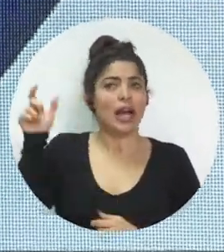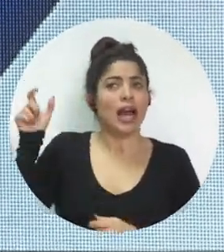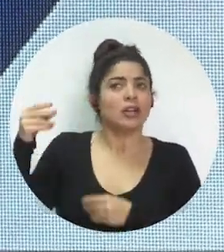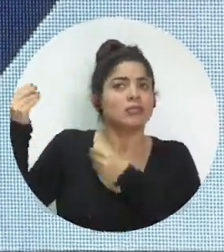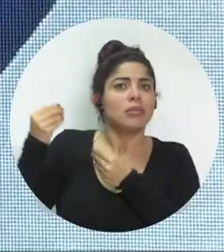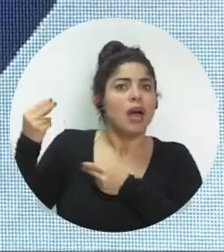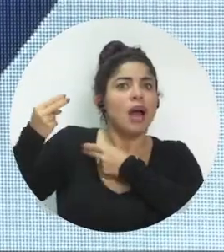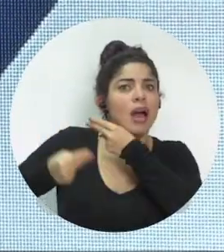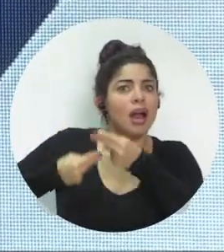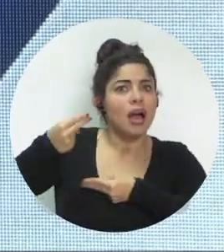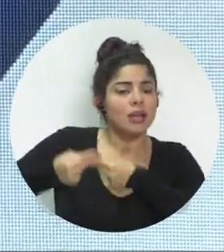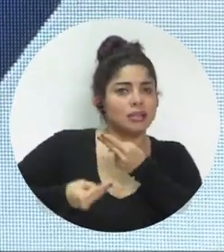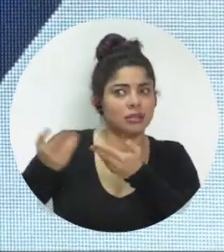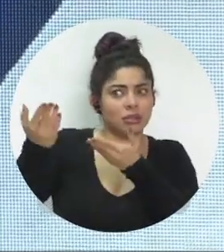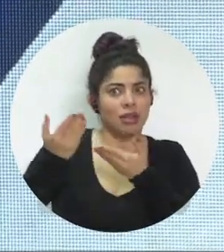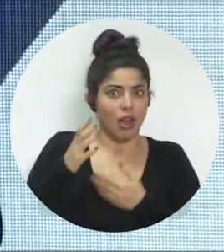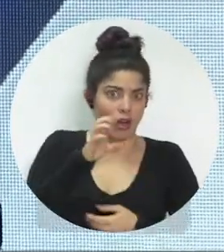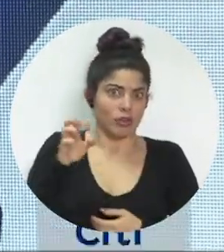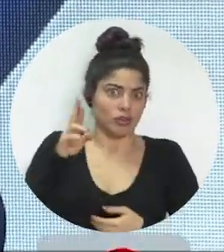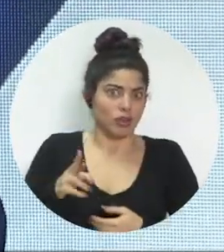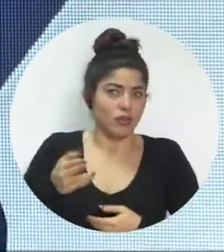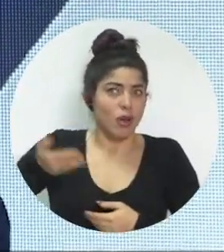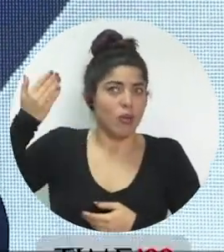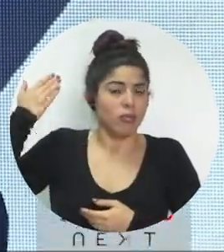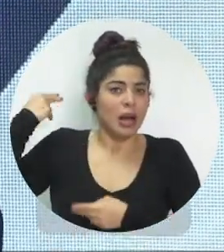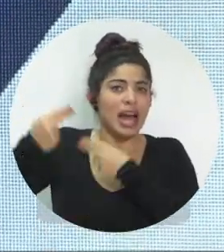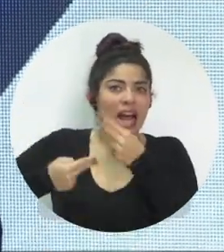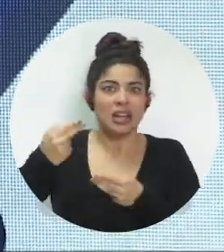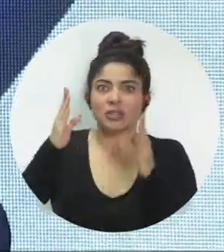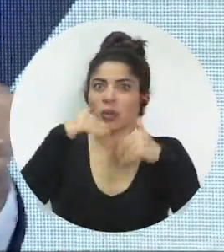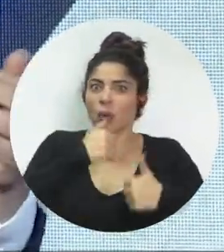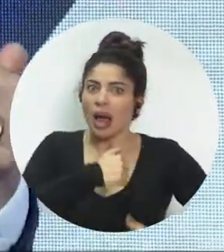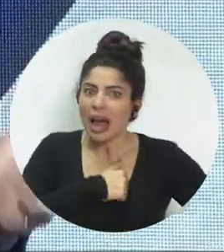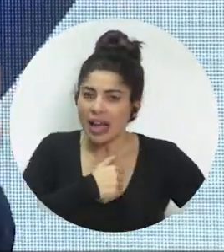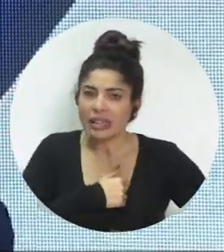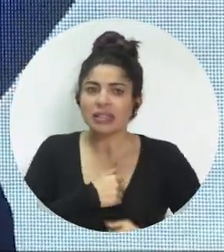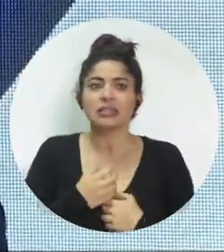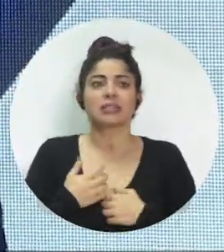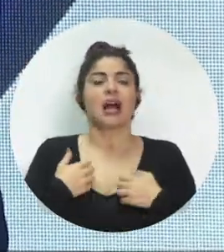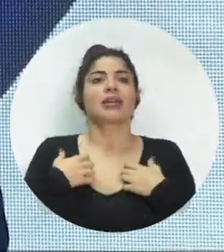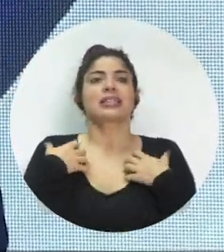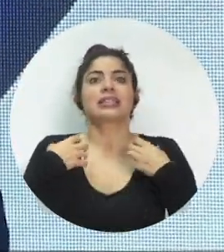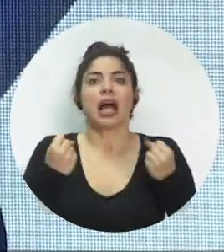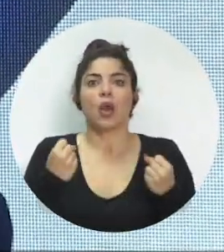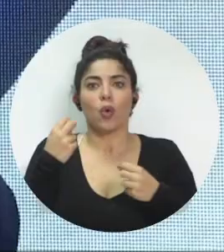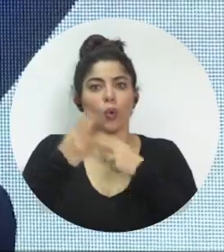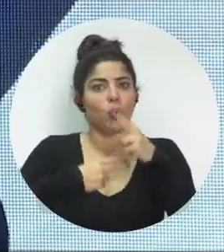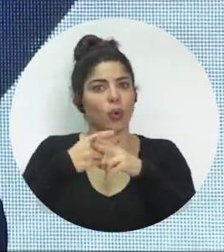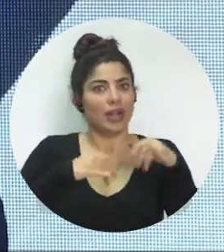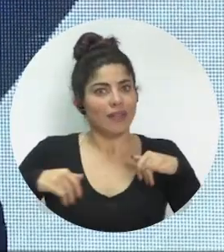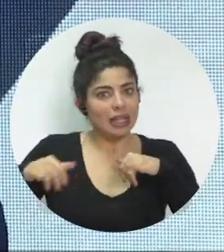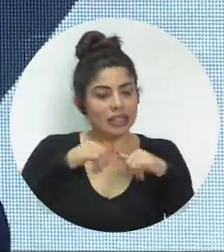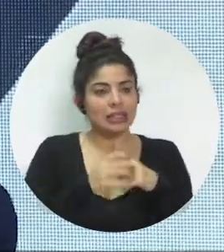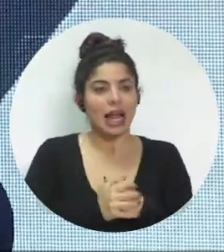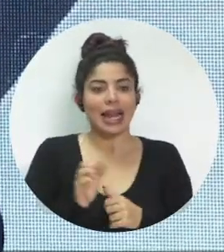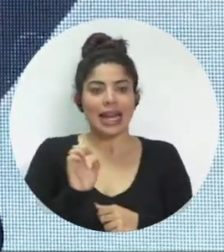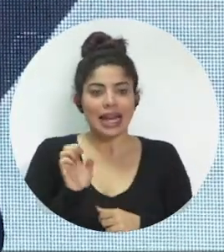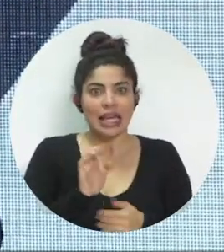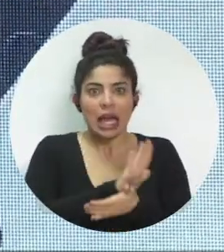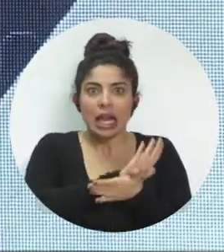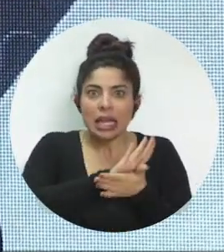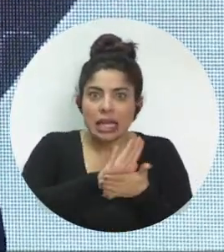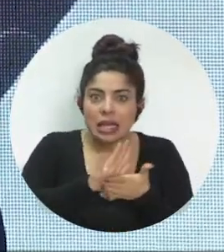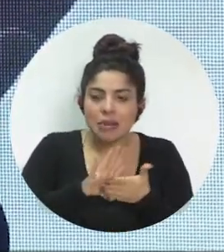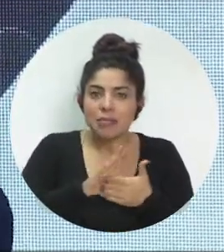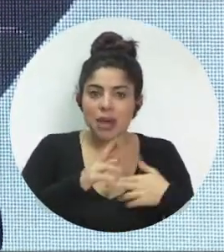kid. And also thinking about my grandparents, they had a legacy. They gave us a legacy in Costa Rica, no army,